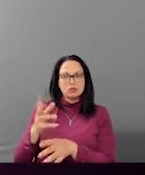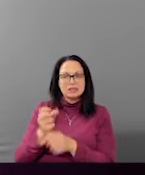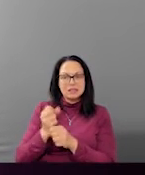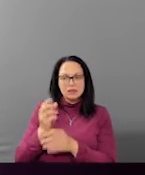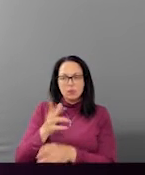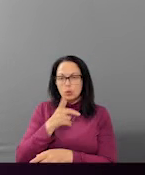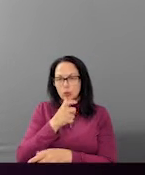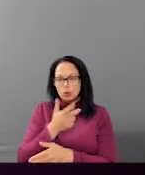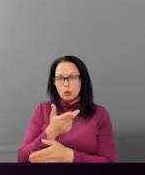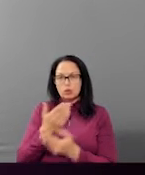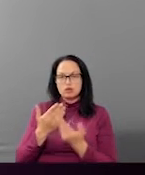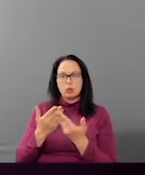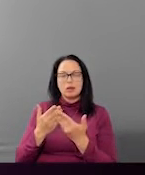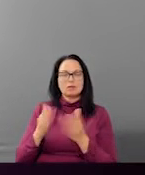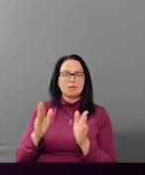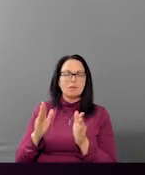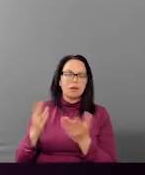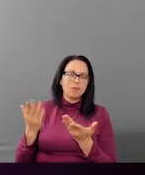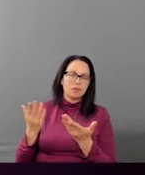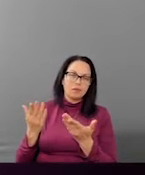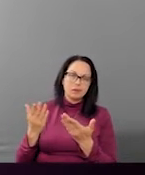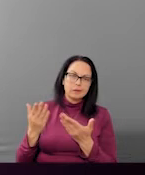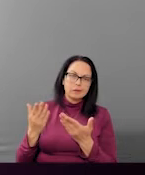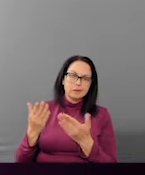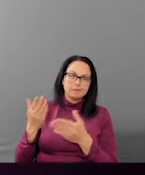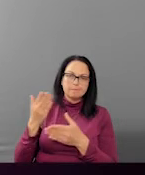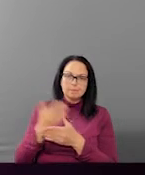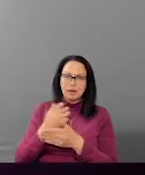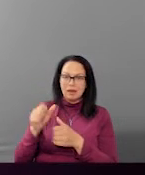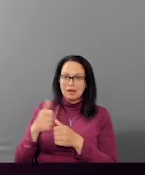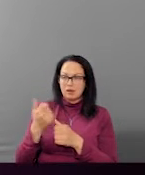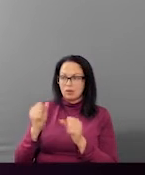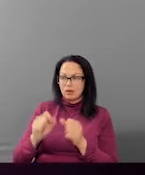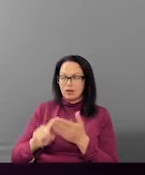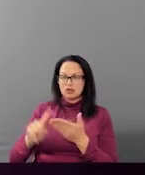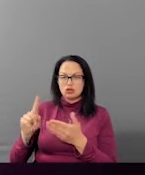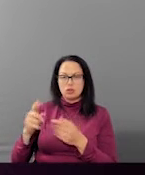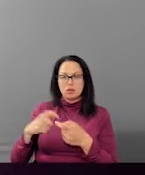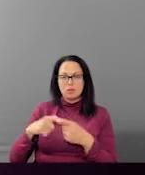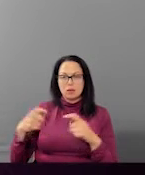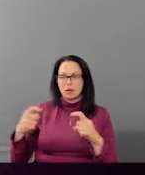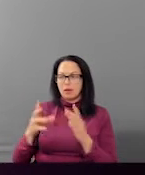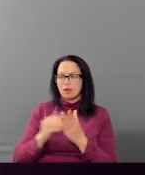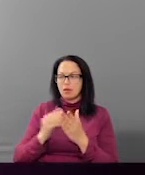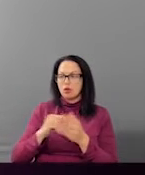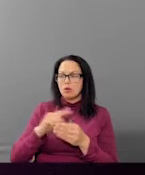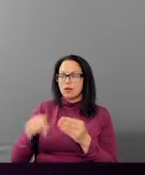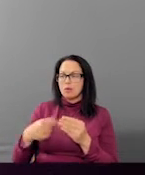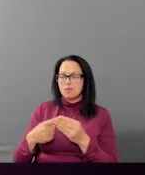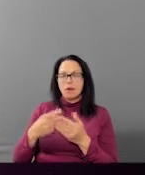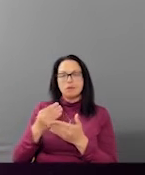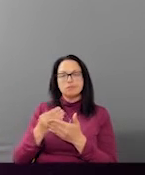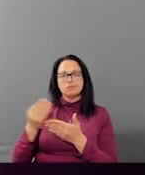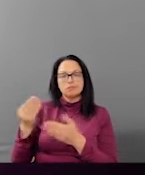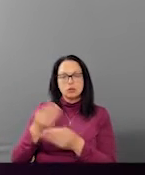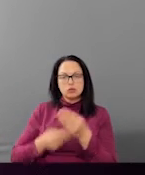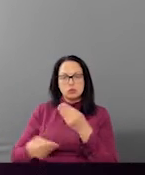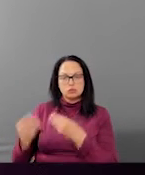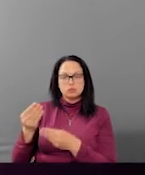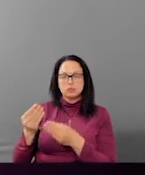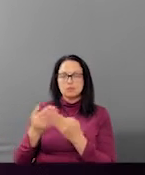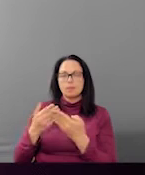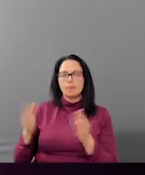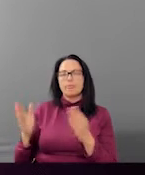receiver. So it's a public ledger in the sense that anyone can check this blockchain, learn about the transaction history, and it's open and accessible to